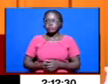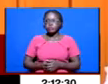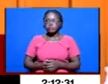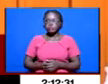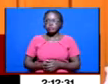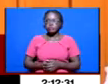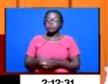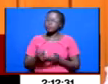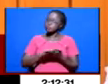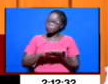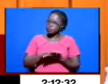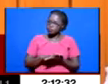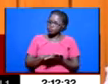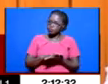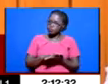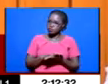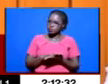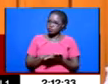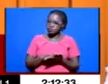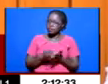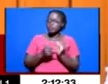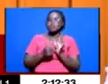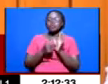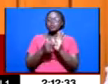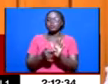Basically, it is to show